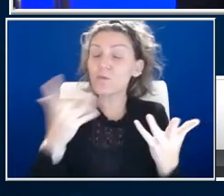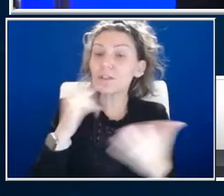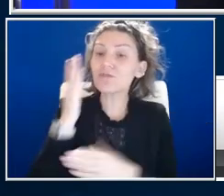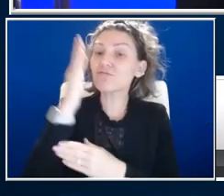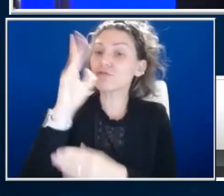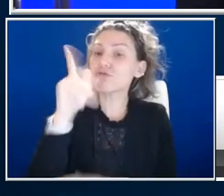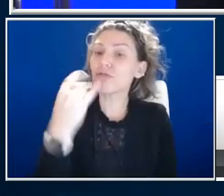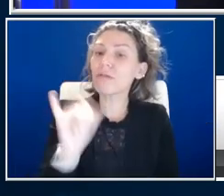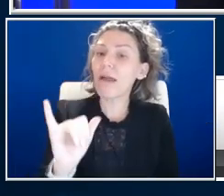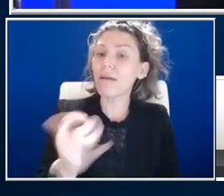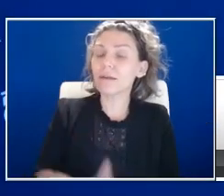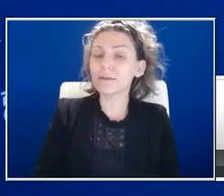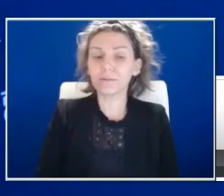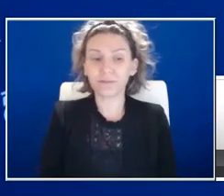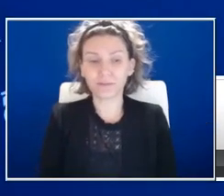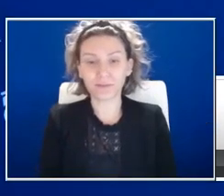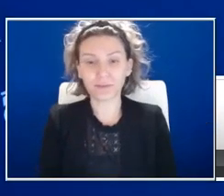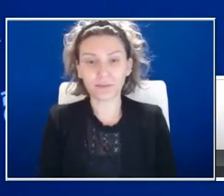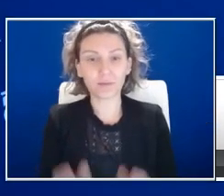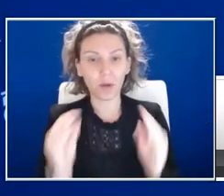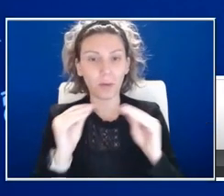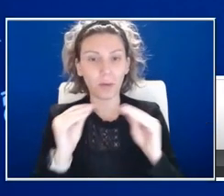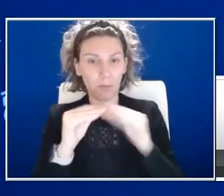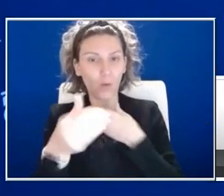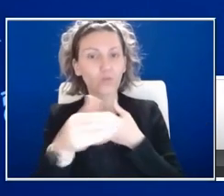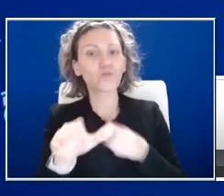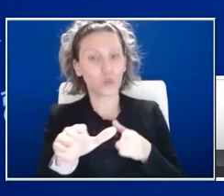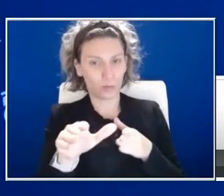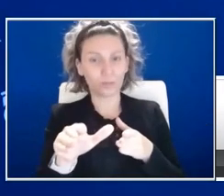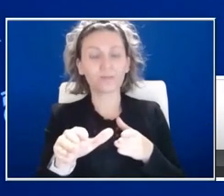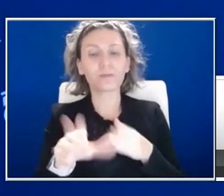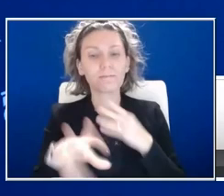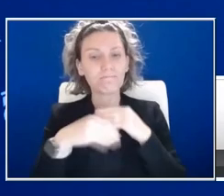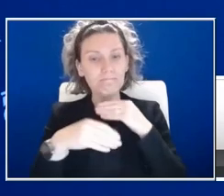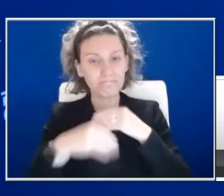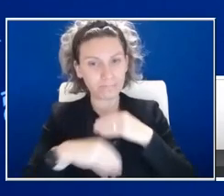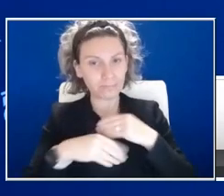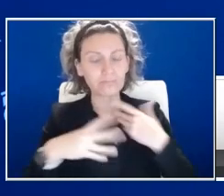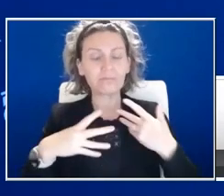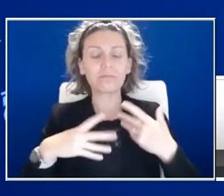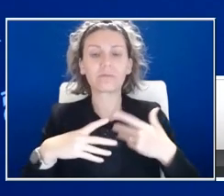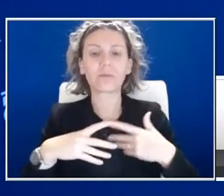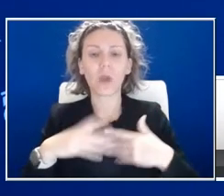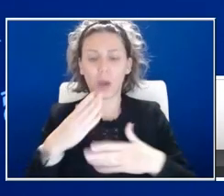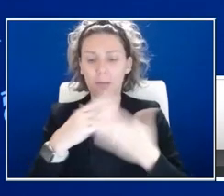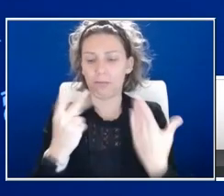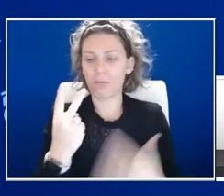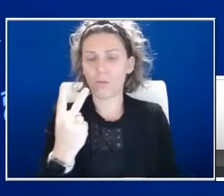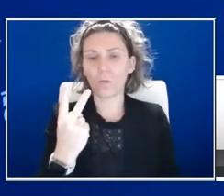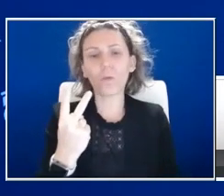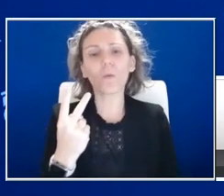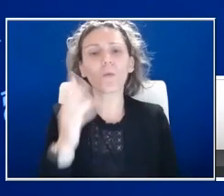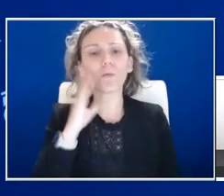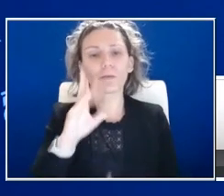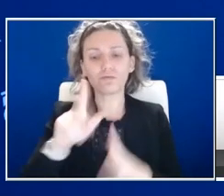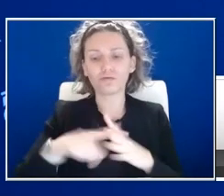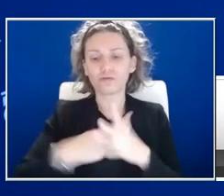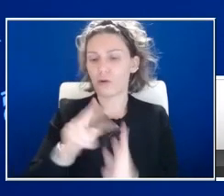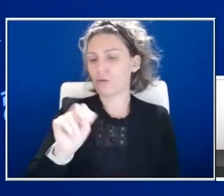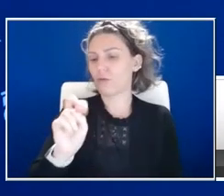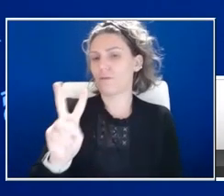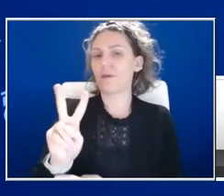like? More rooms, essentially. We do have in phase two, which will start in November, we'll start